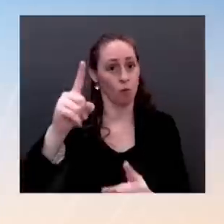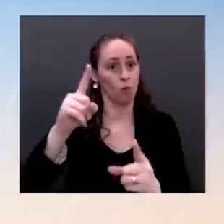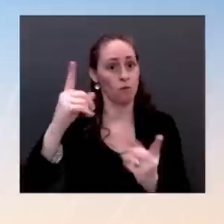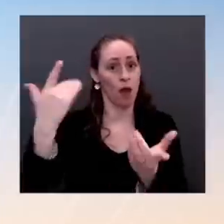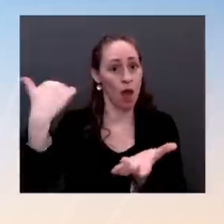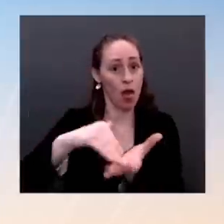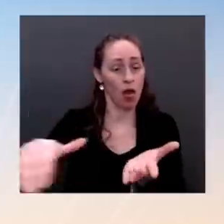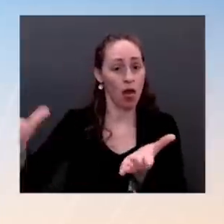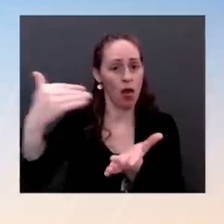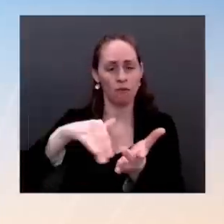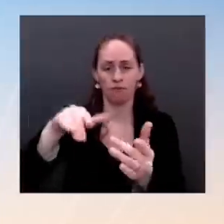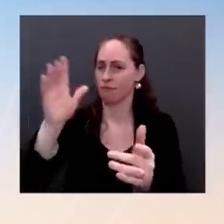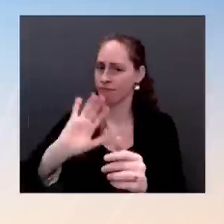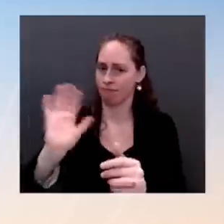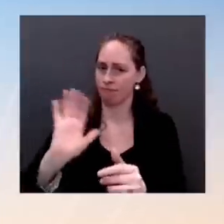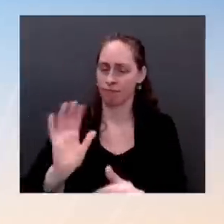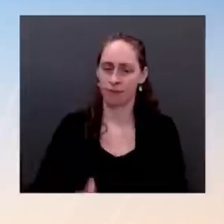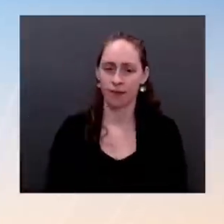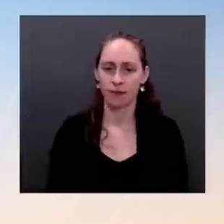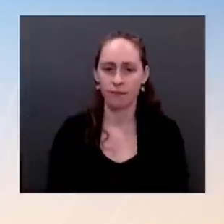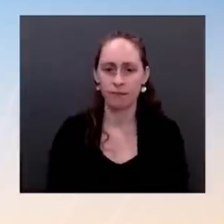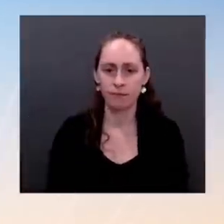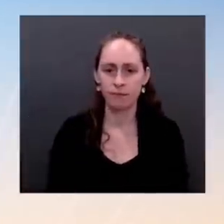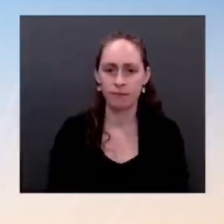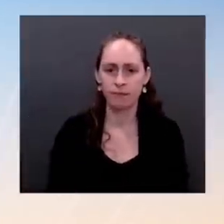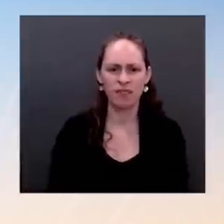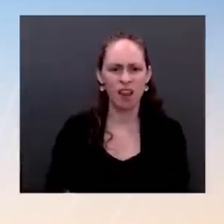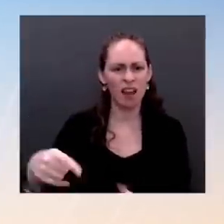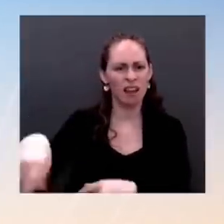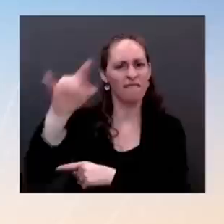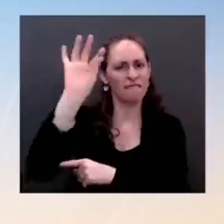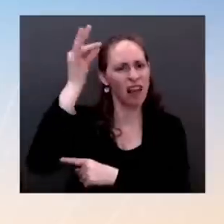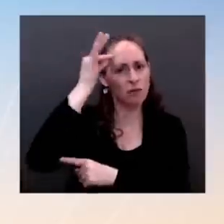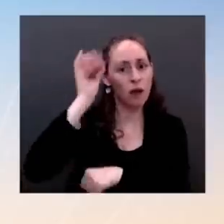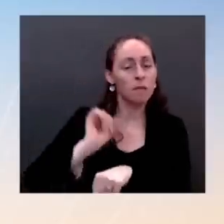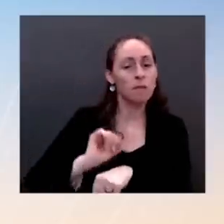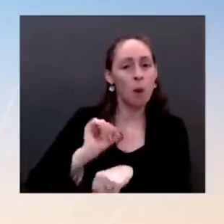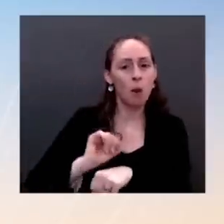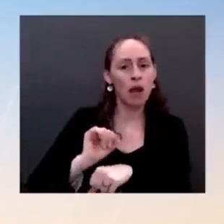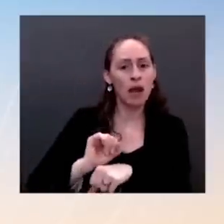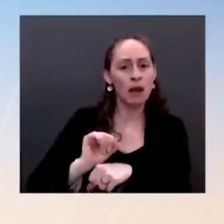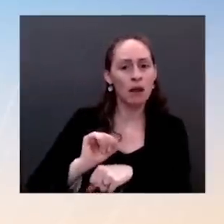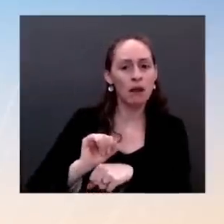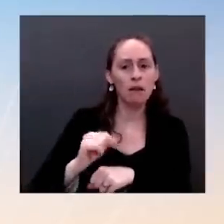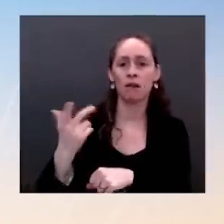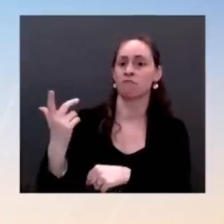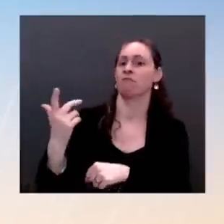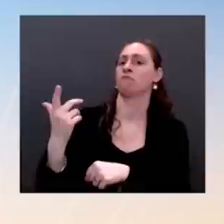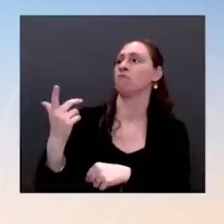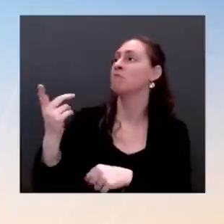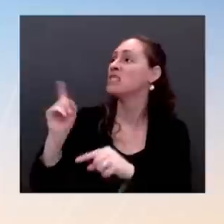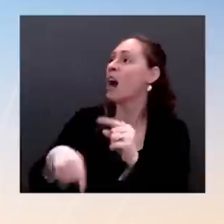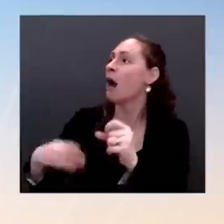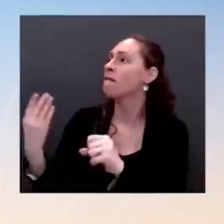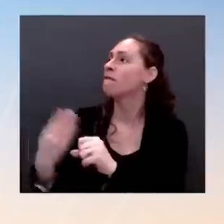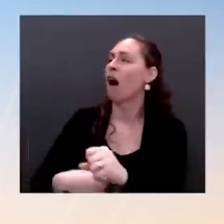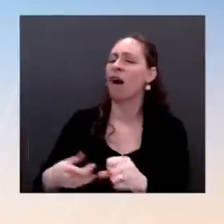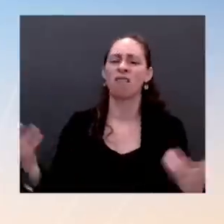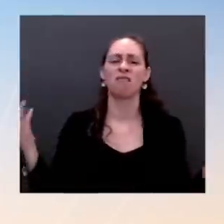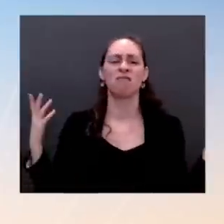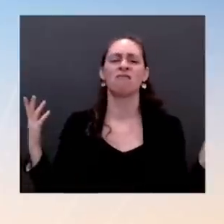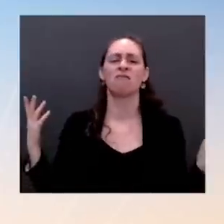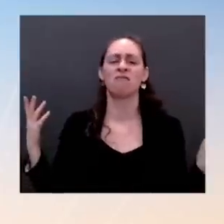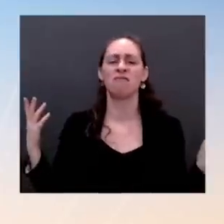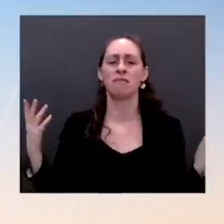shouldn't expect that people will be fired if they treat colleagues with this respect. Ms. Again, I think I've outlined very clearly what the process was. Go ahead. saying it's legal.